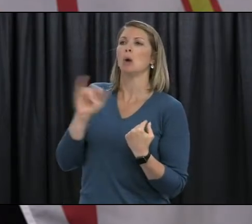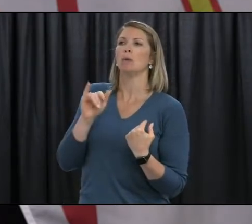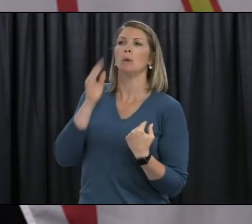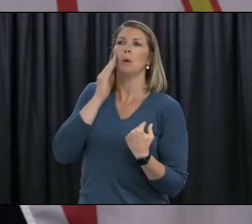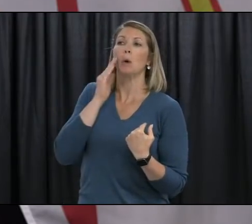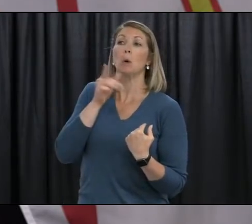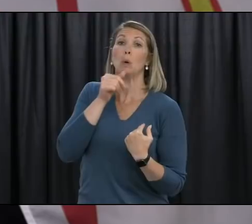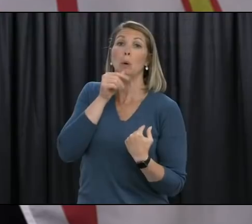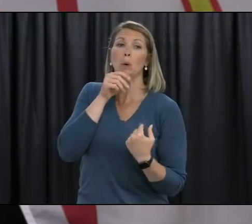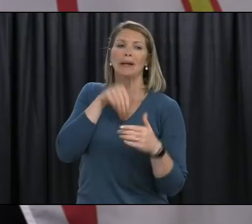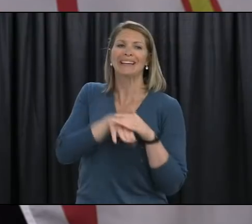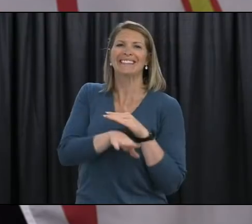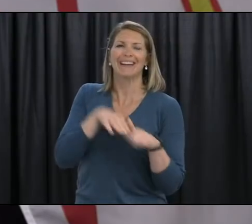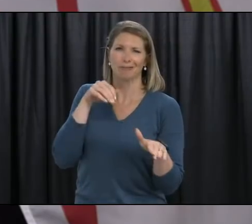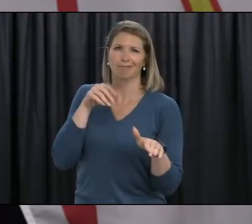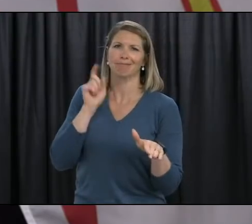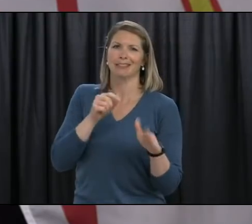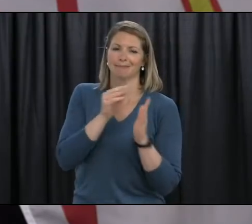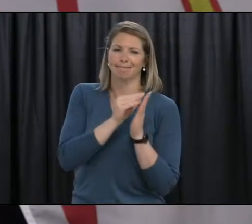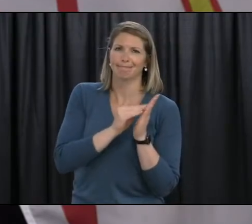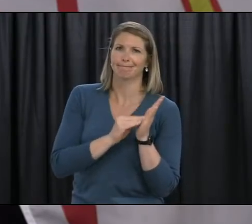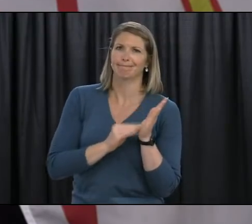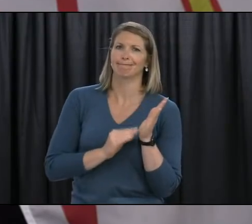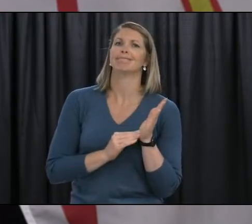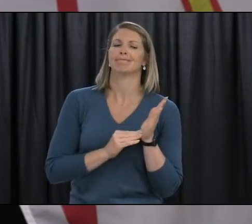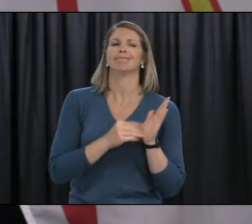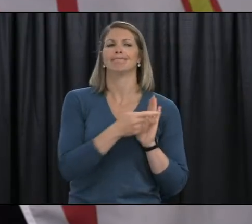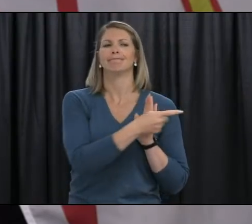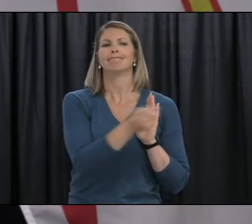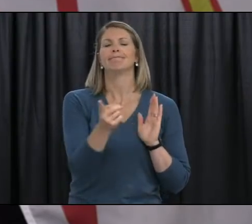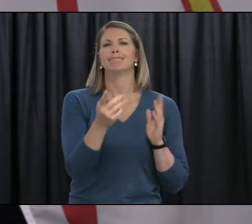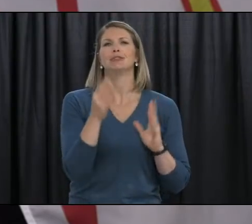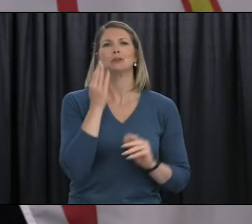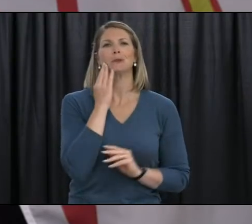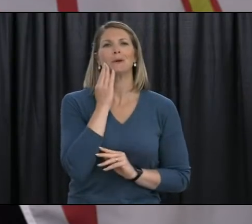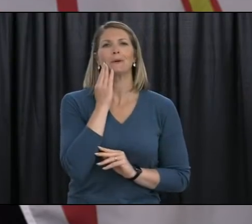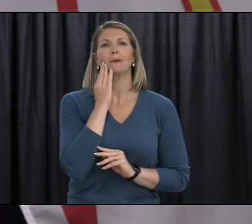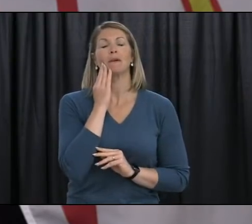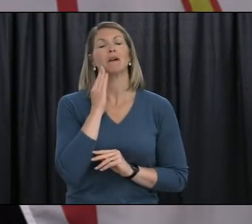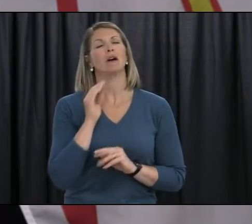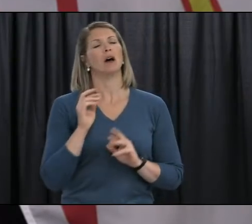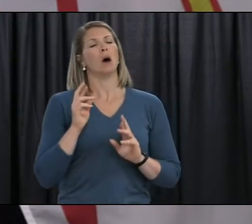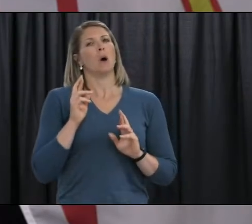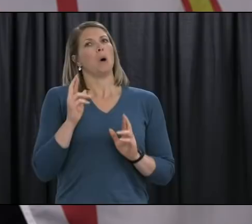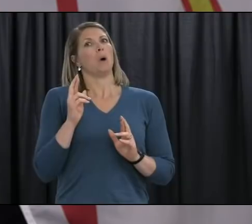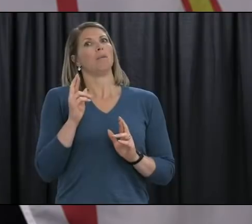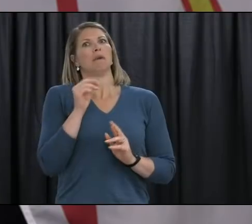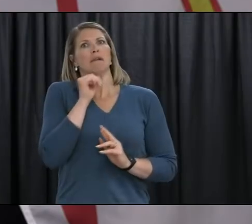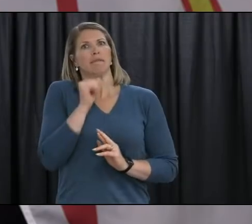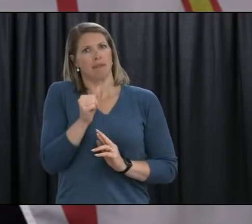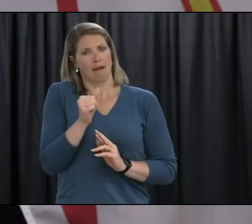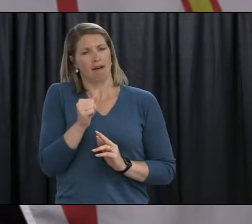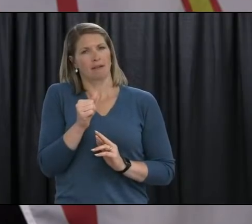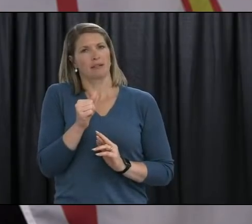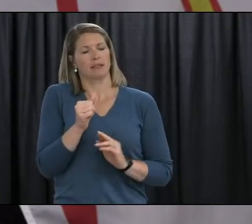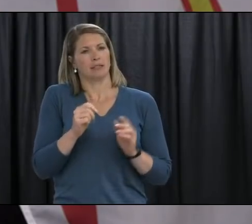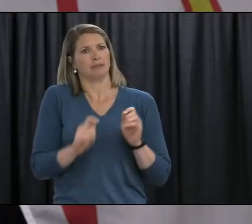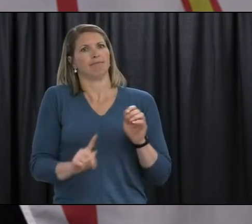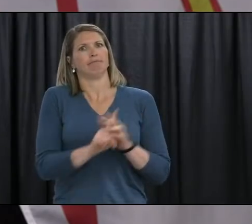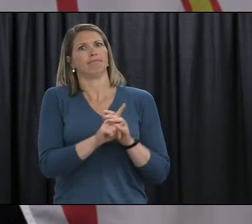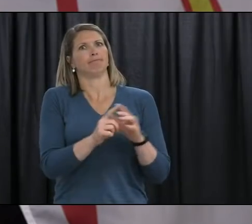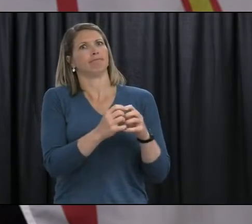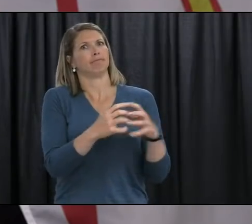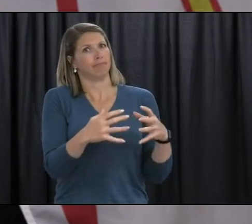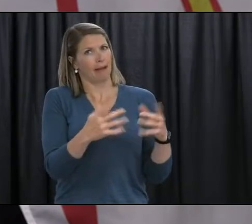what visitors are entering the facility as well, so that if there is, heaven forbid, an outbreak, you know, we